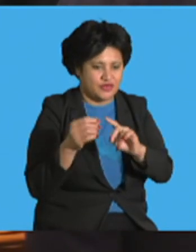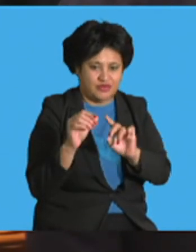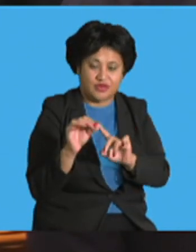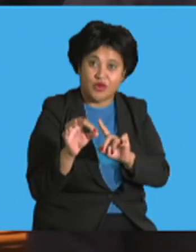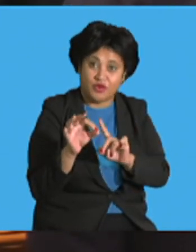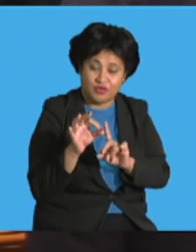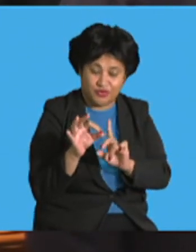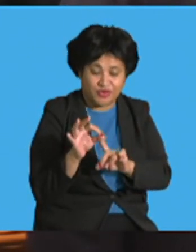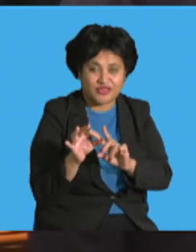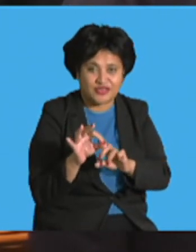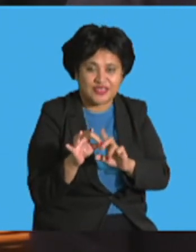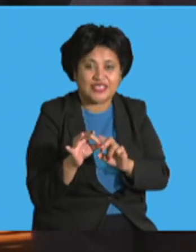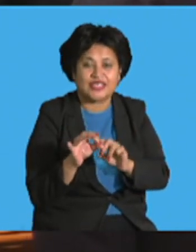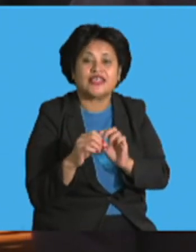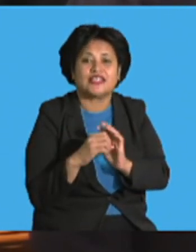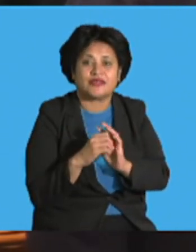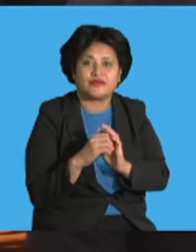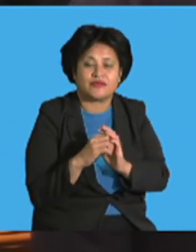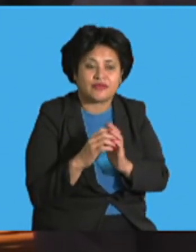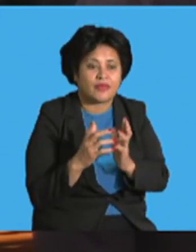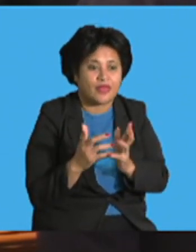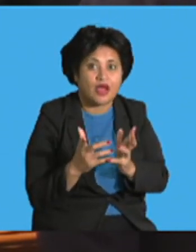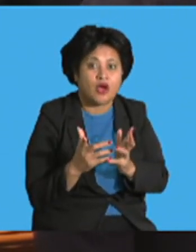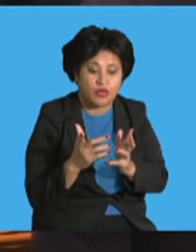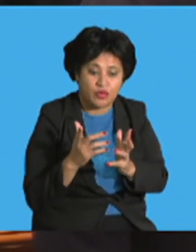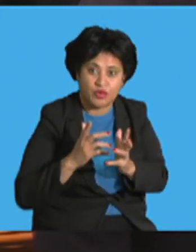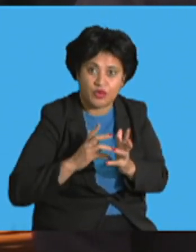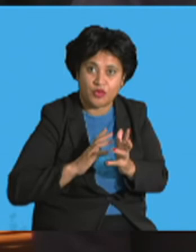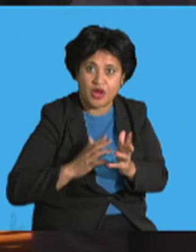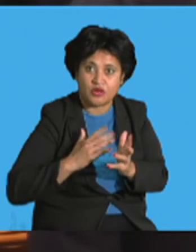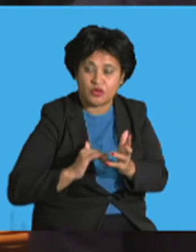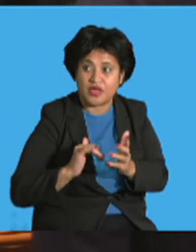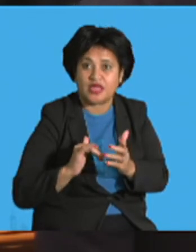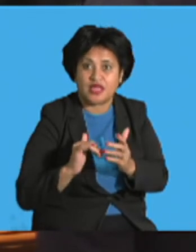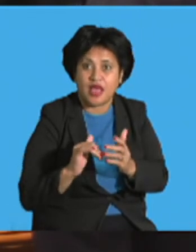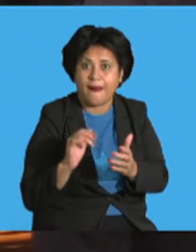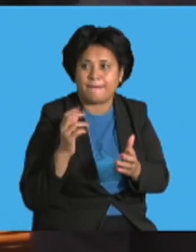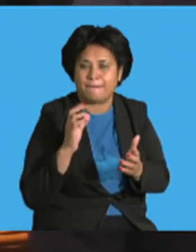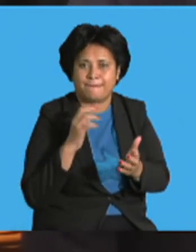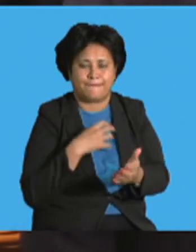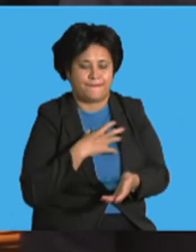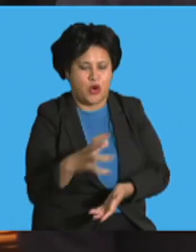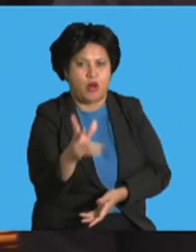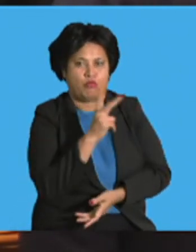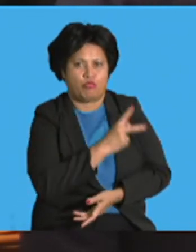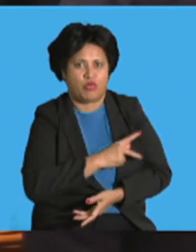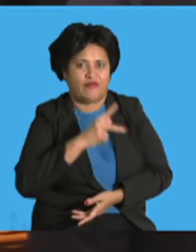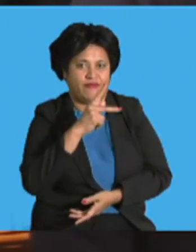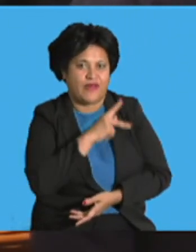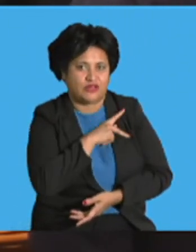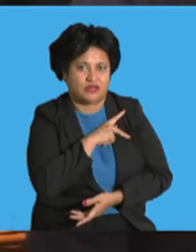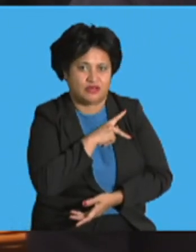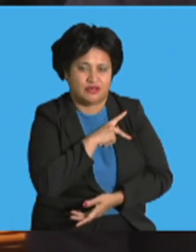I did mention this as well, that we need to be more clinical in the way we do business. And of